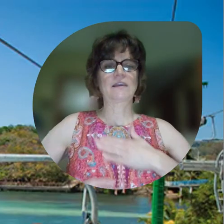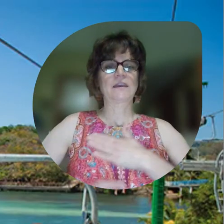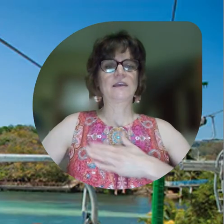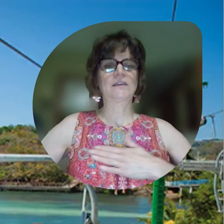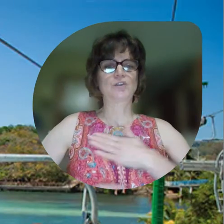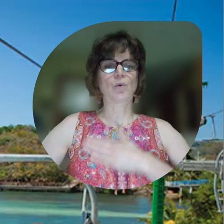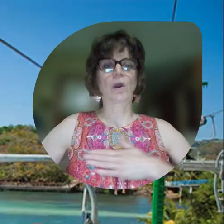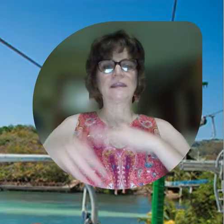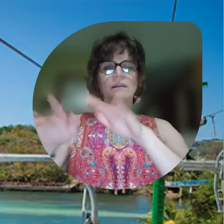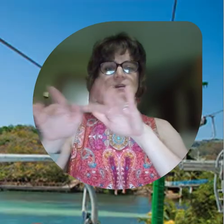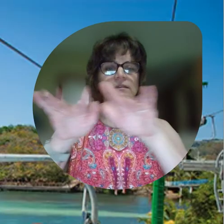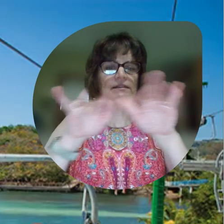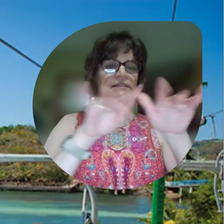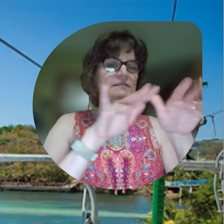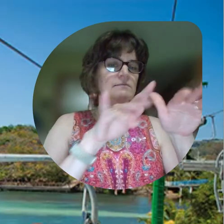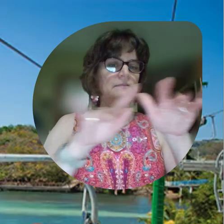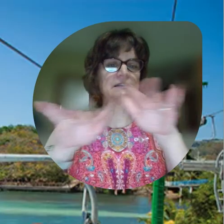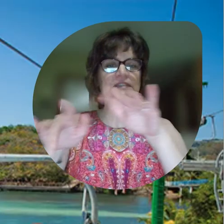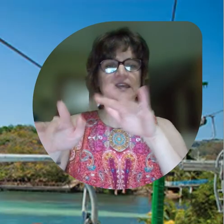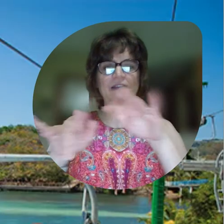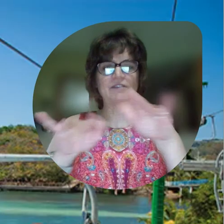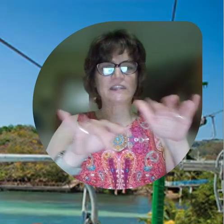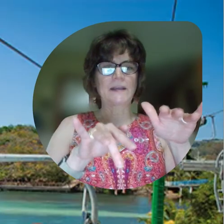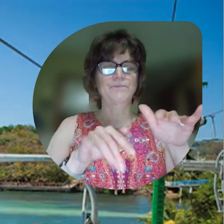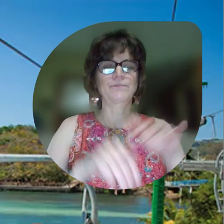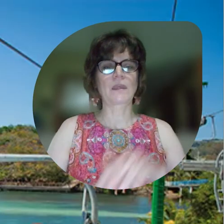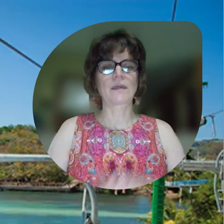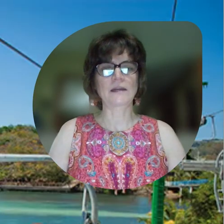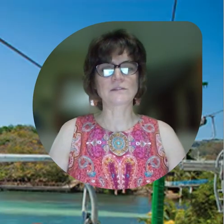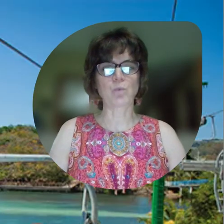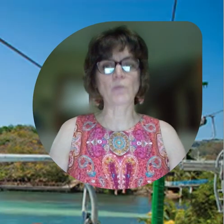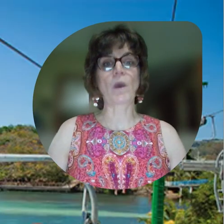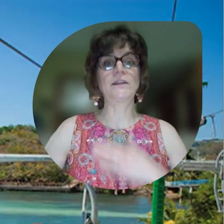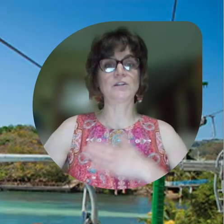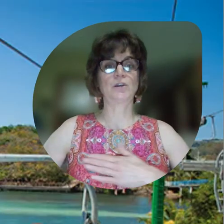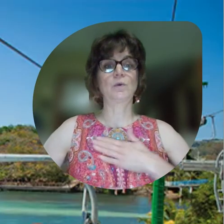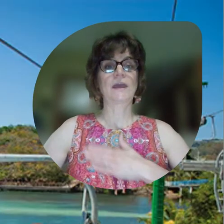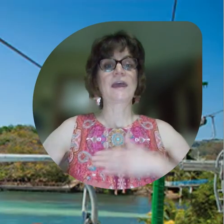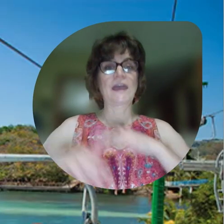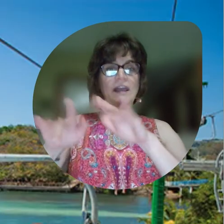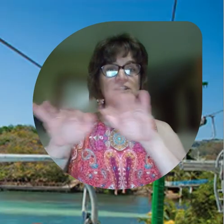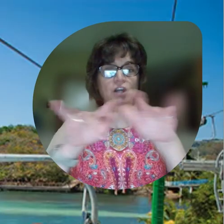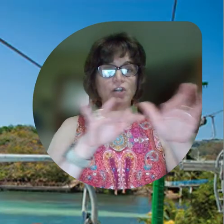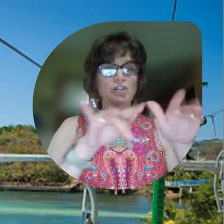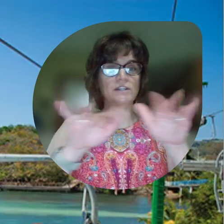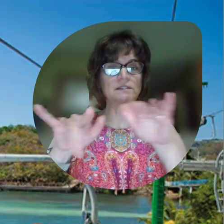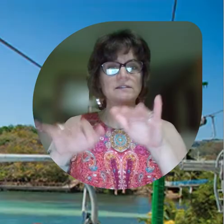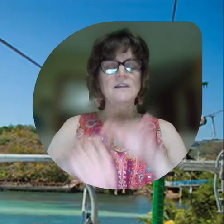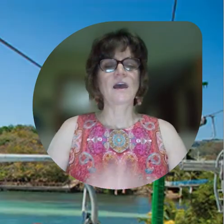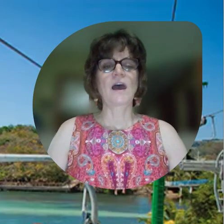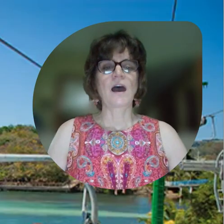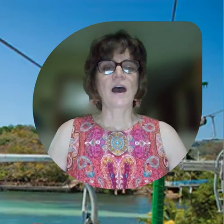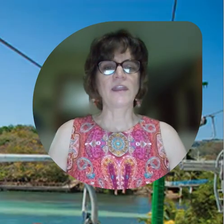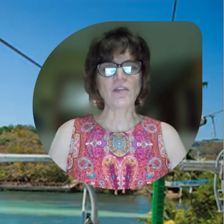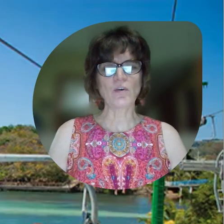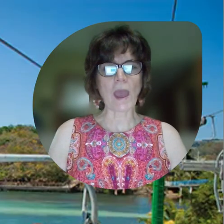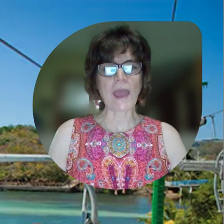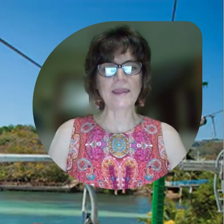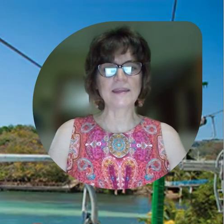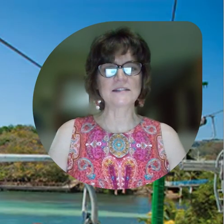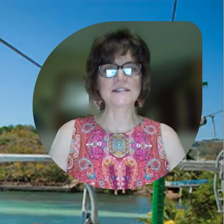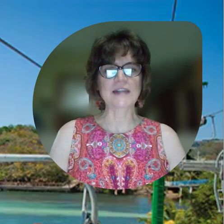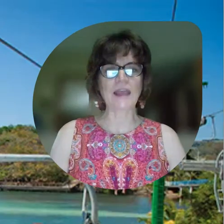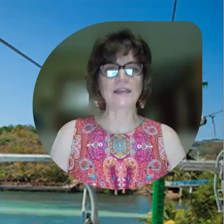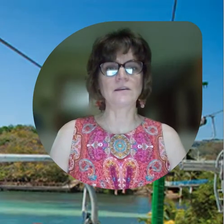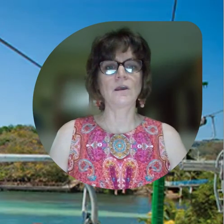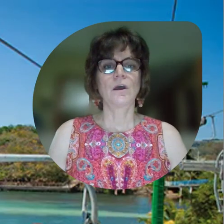everything, enjoying seeing everything. That's one way to do excursion. Another way